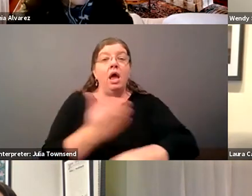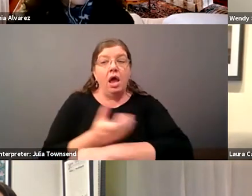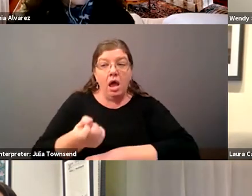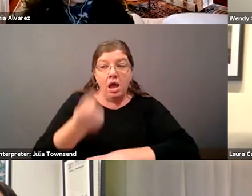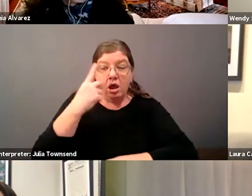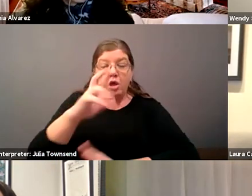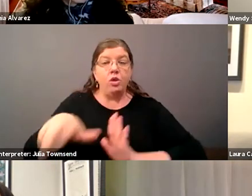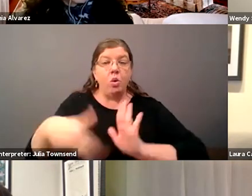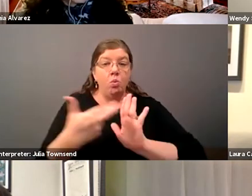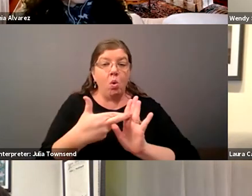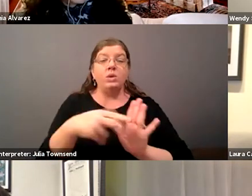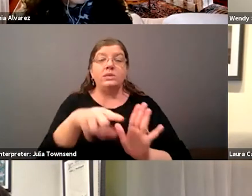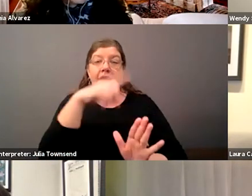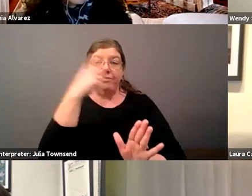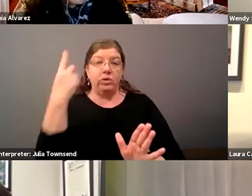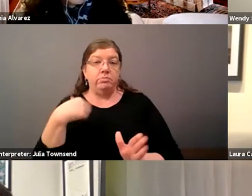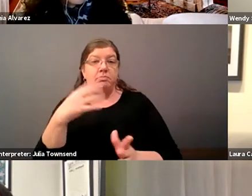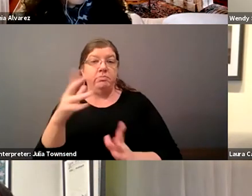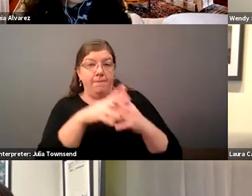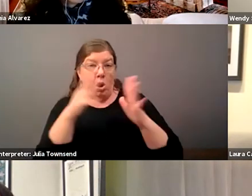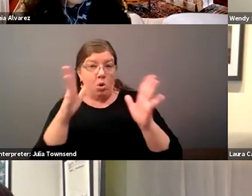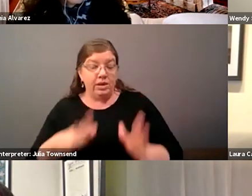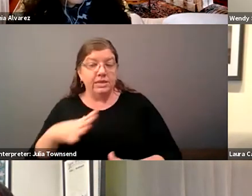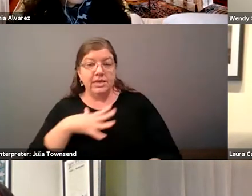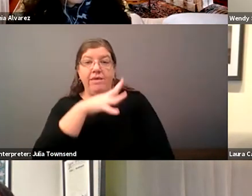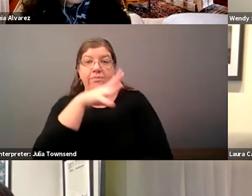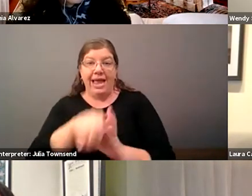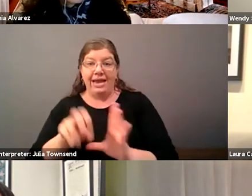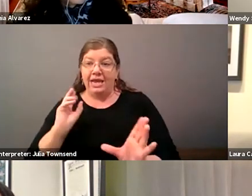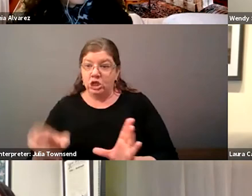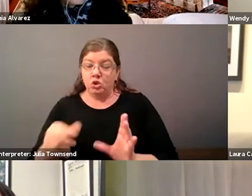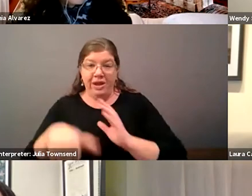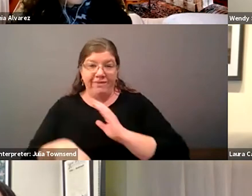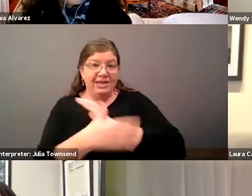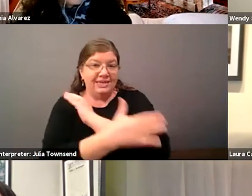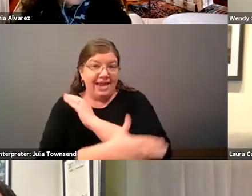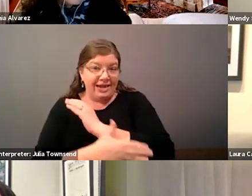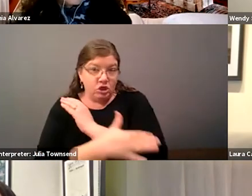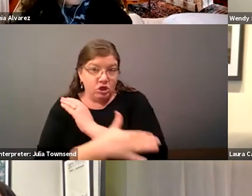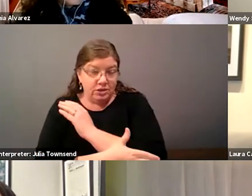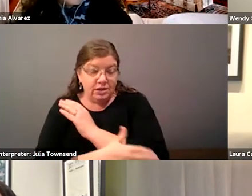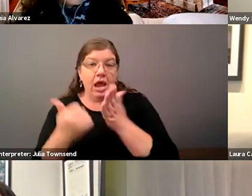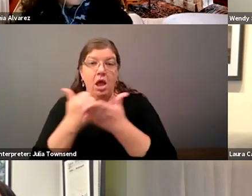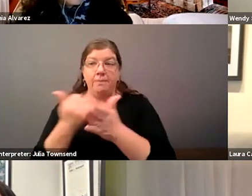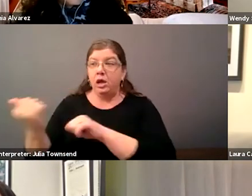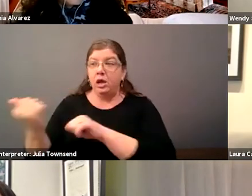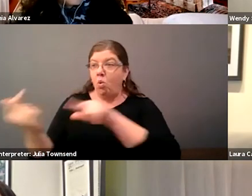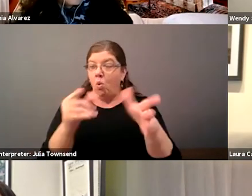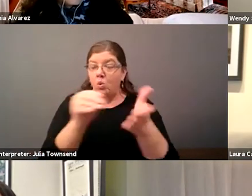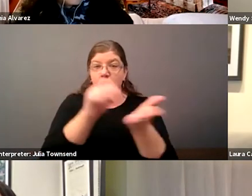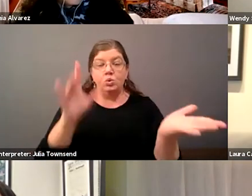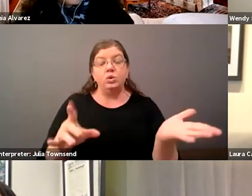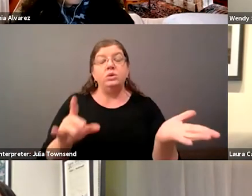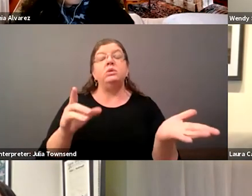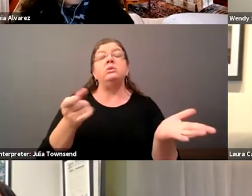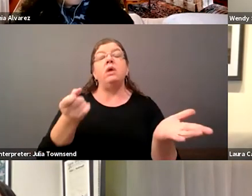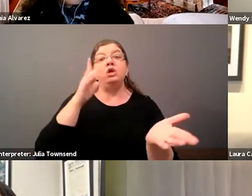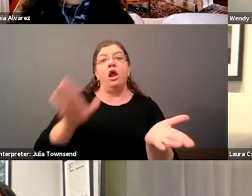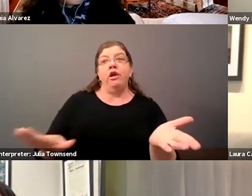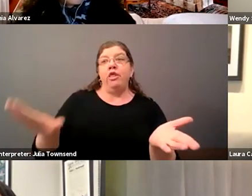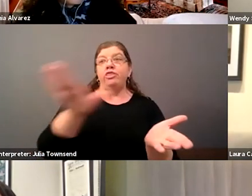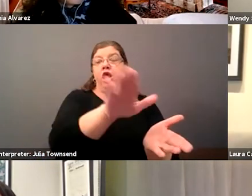roles african-americans have played throughout history in our nation and helping all students understand their